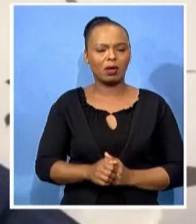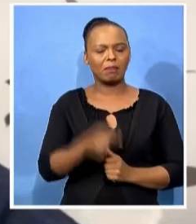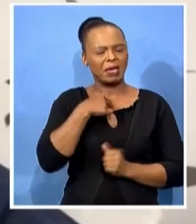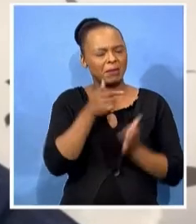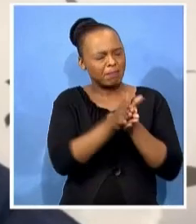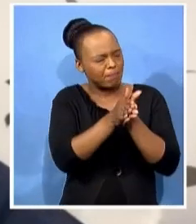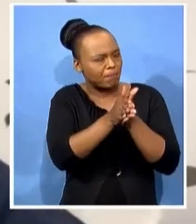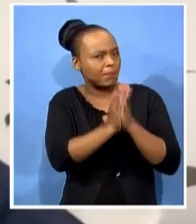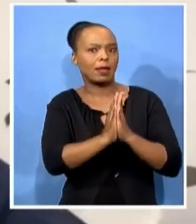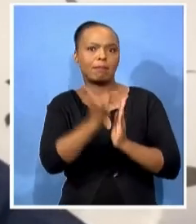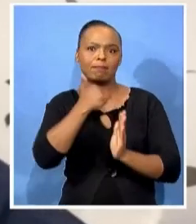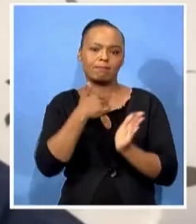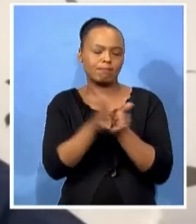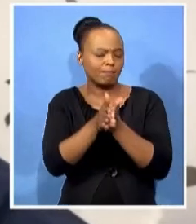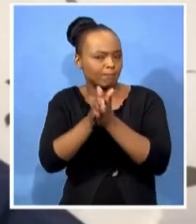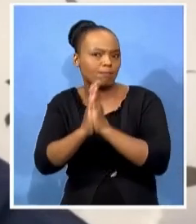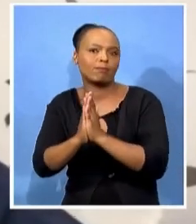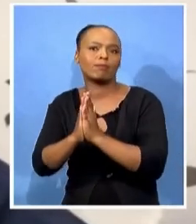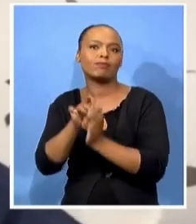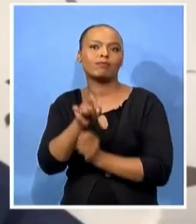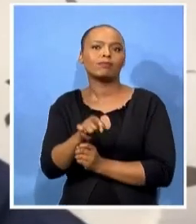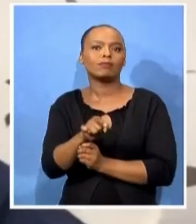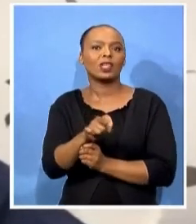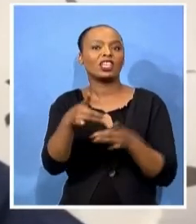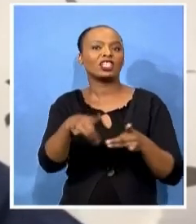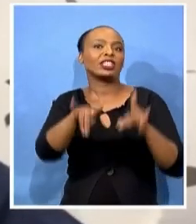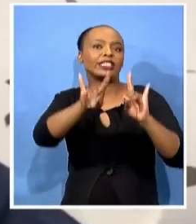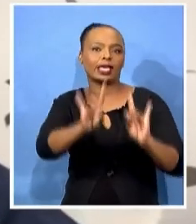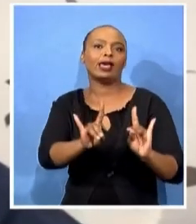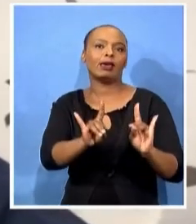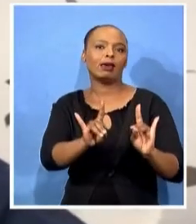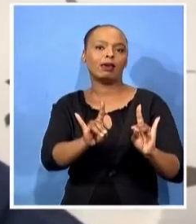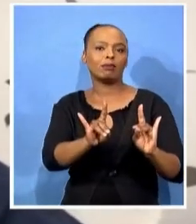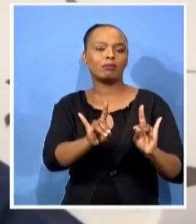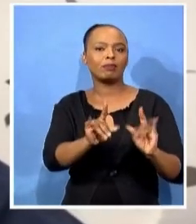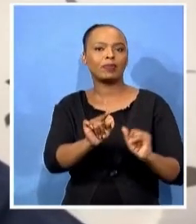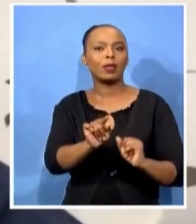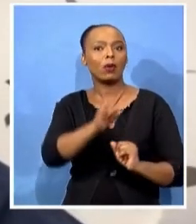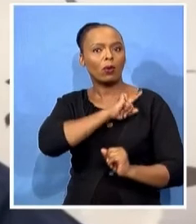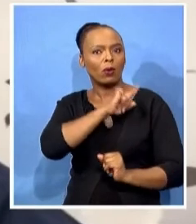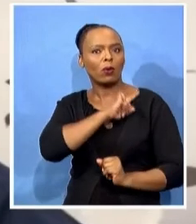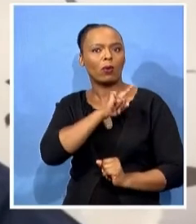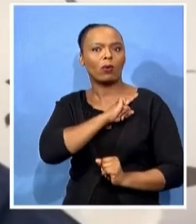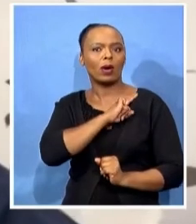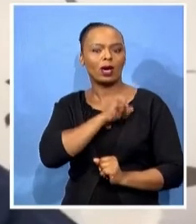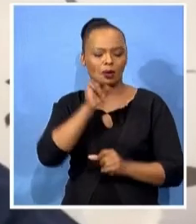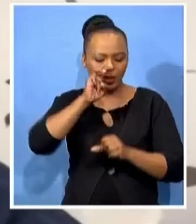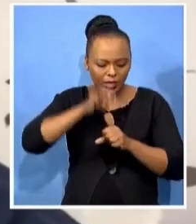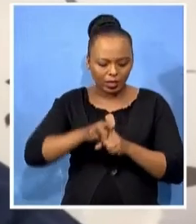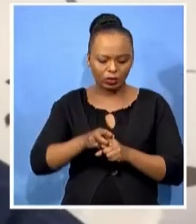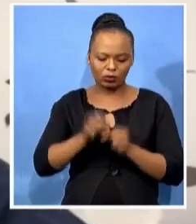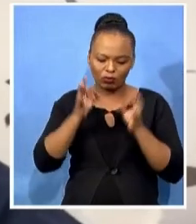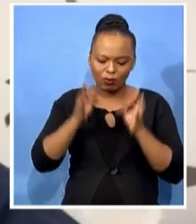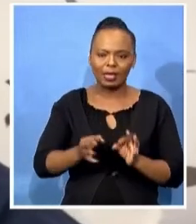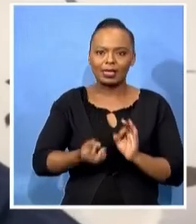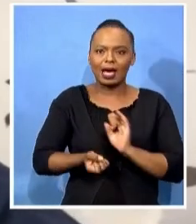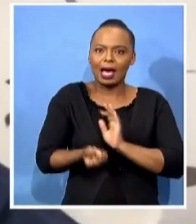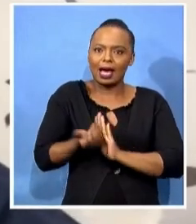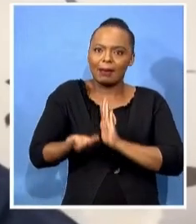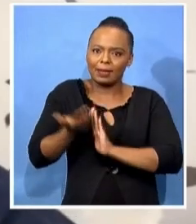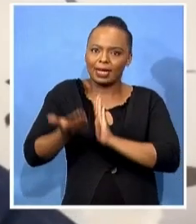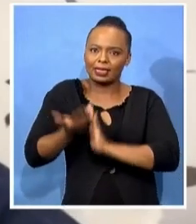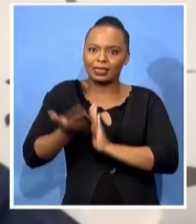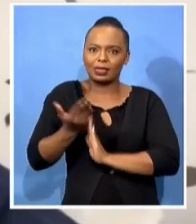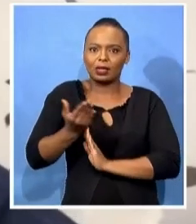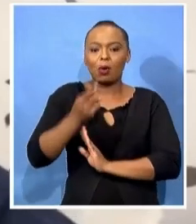call, chairperson, that we actually have to formalize the updating of this portfolio committee on a regular basis.